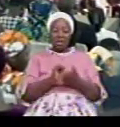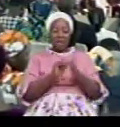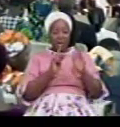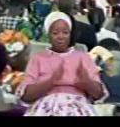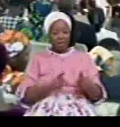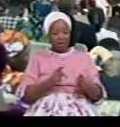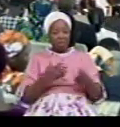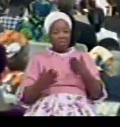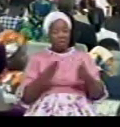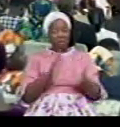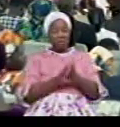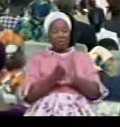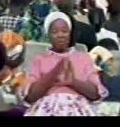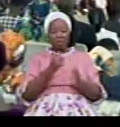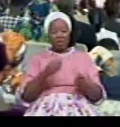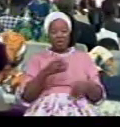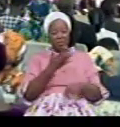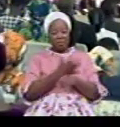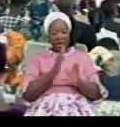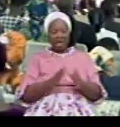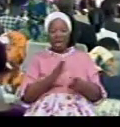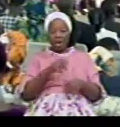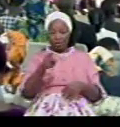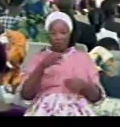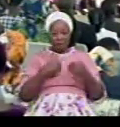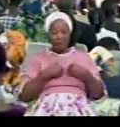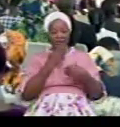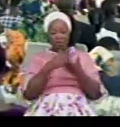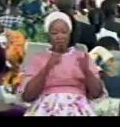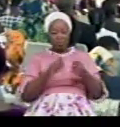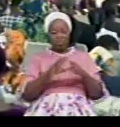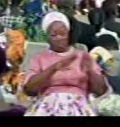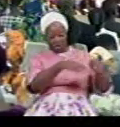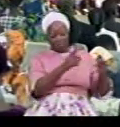beggar, and you will have something to give to him.